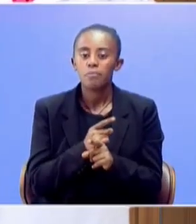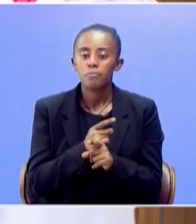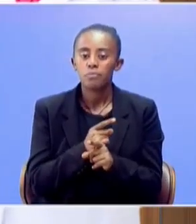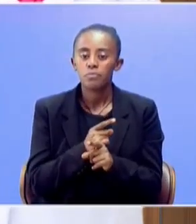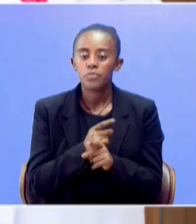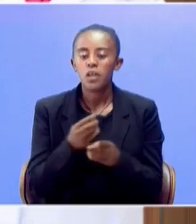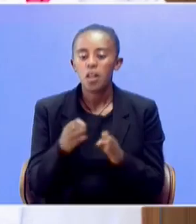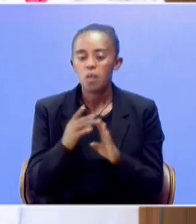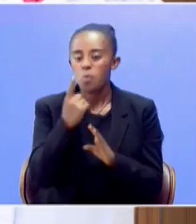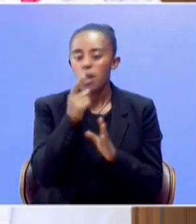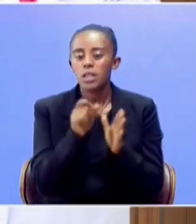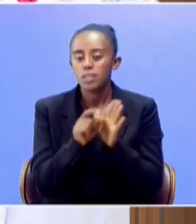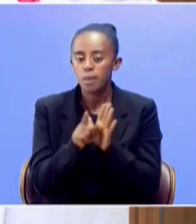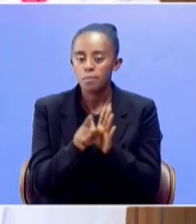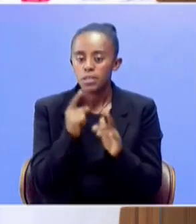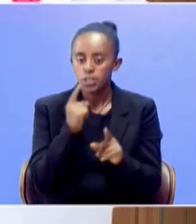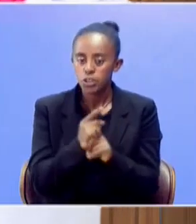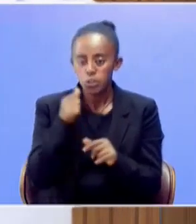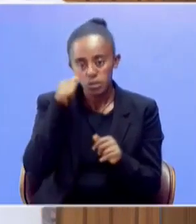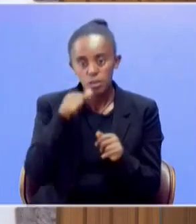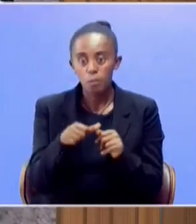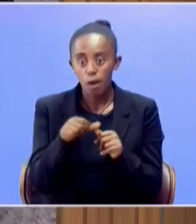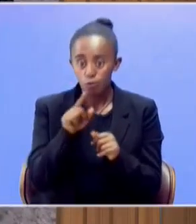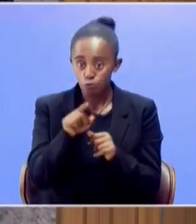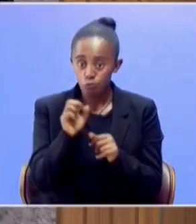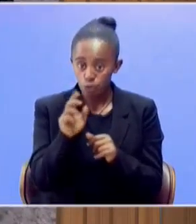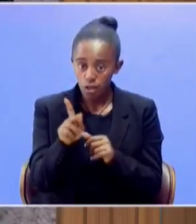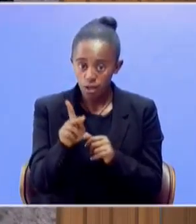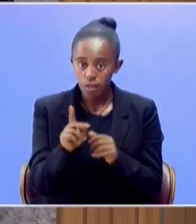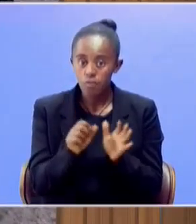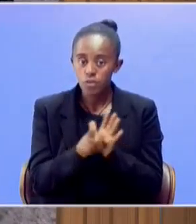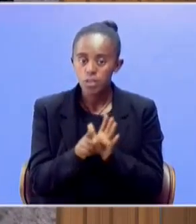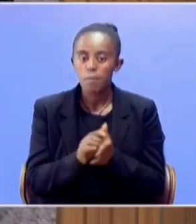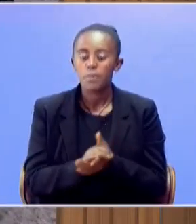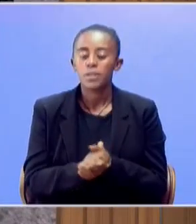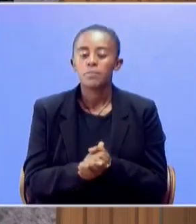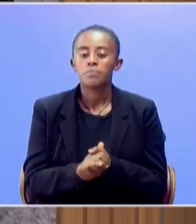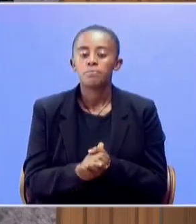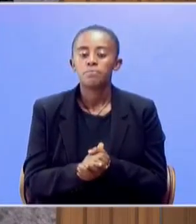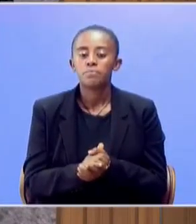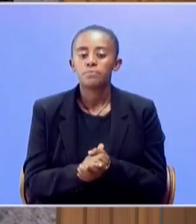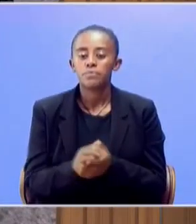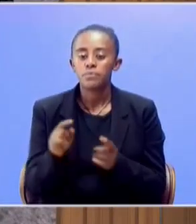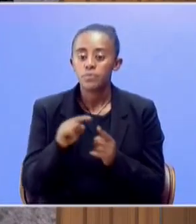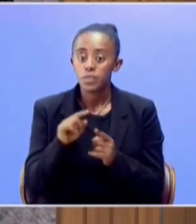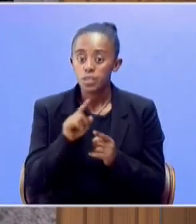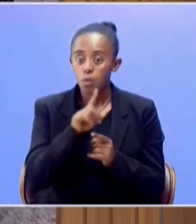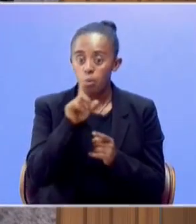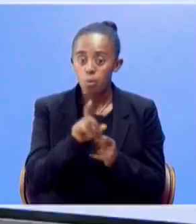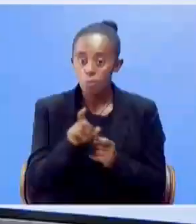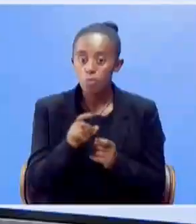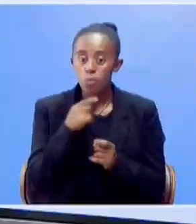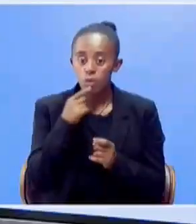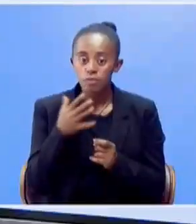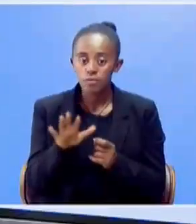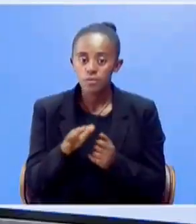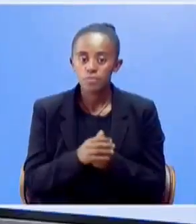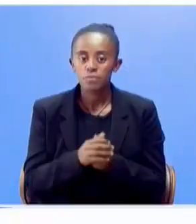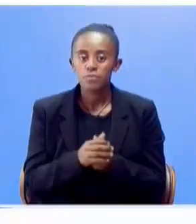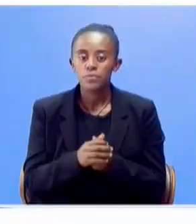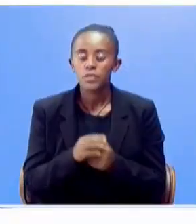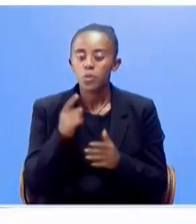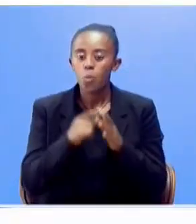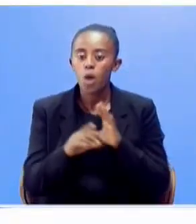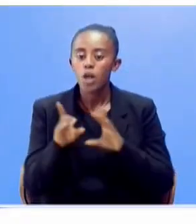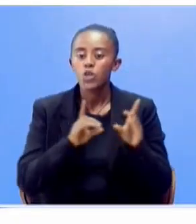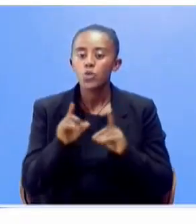you one example just to remind you, okay? For example, look, to ask an opinion, we say what? What do you